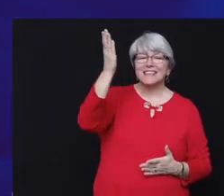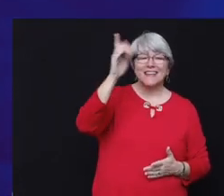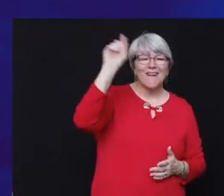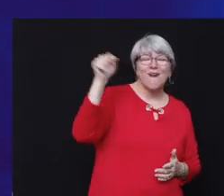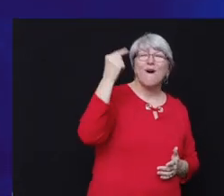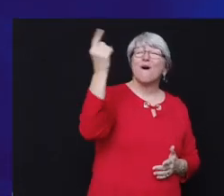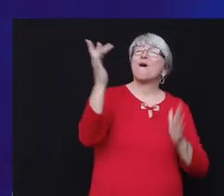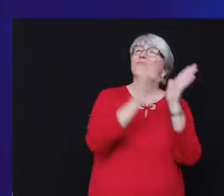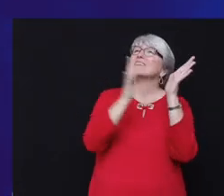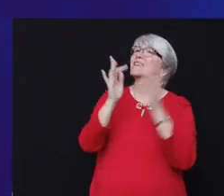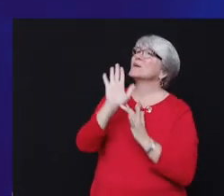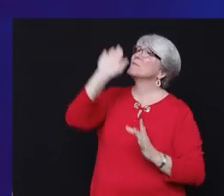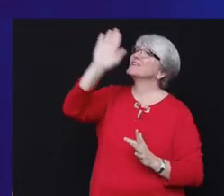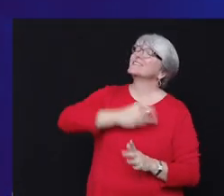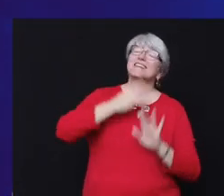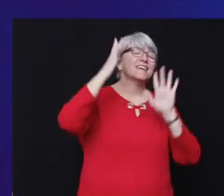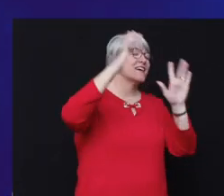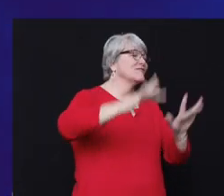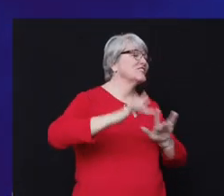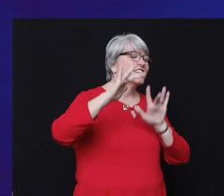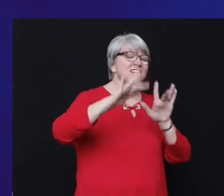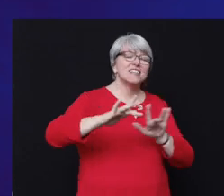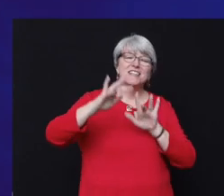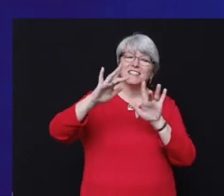eternity. Only the mercy of